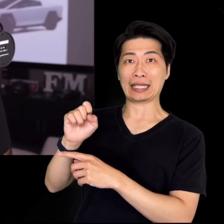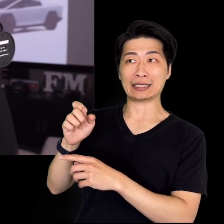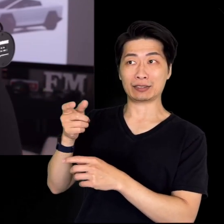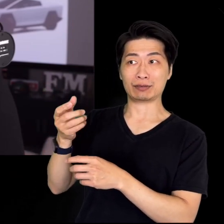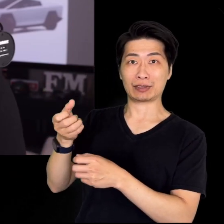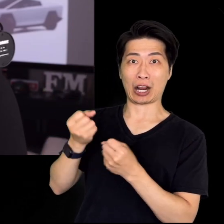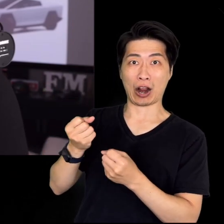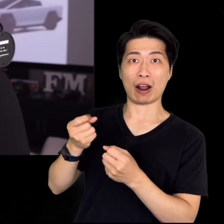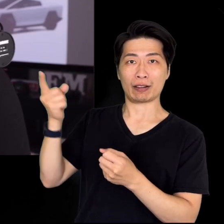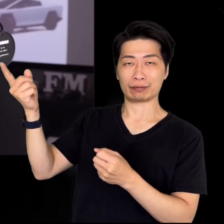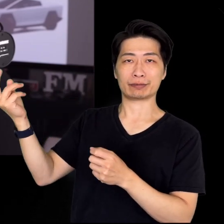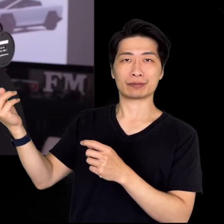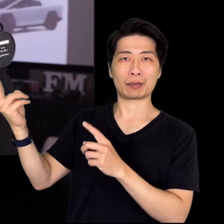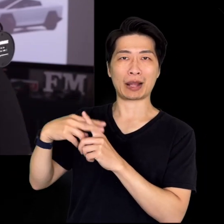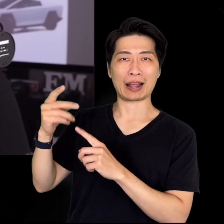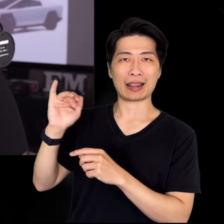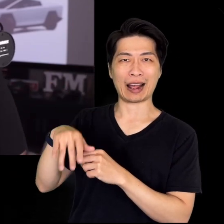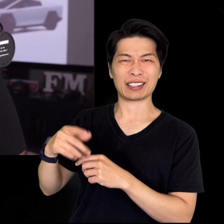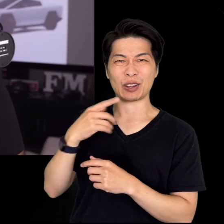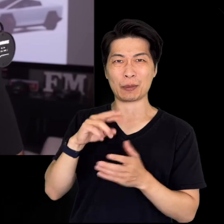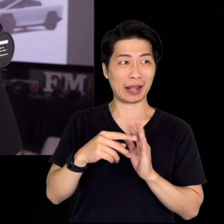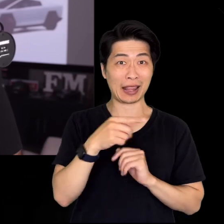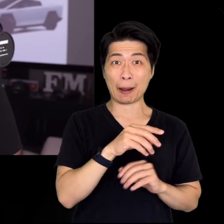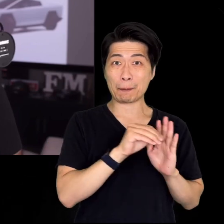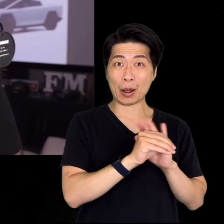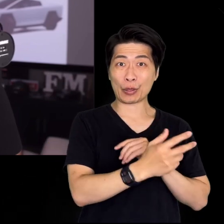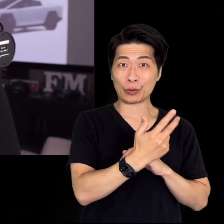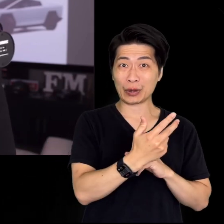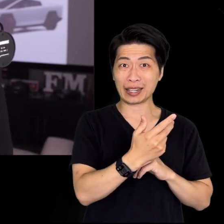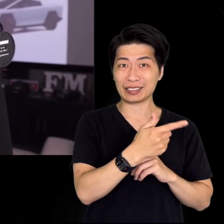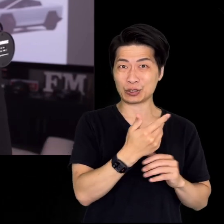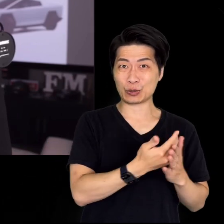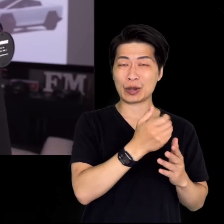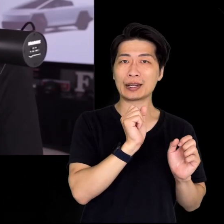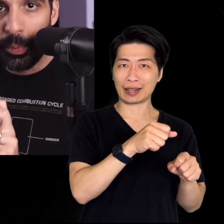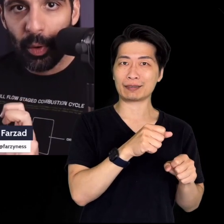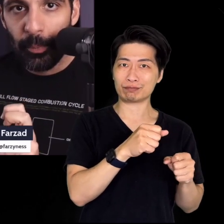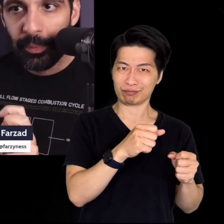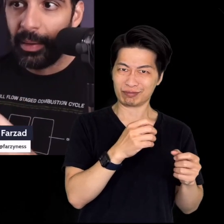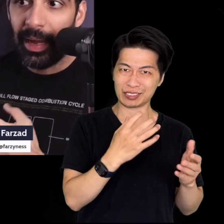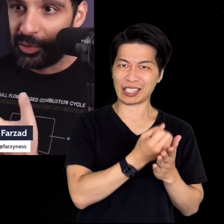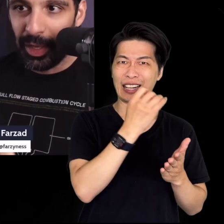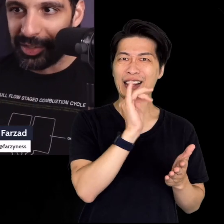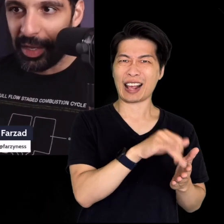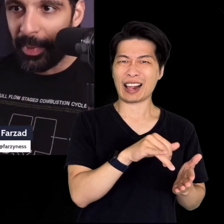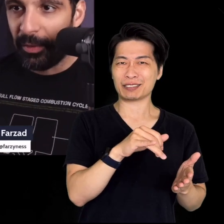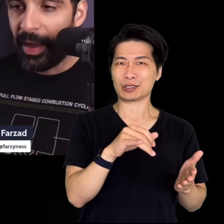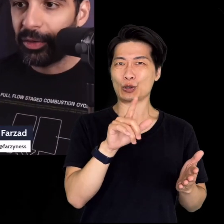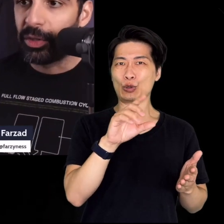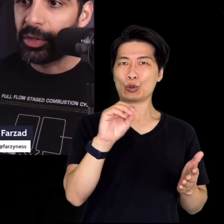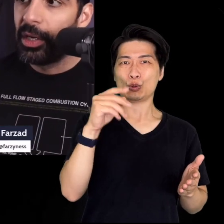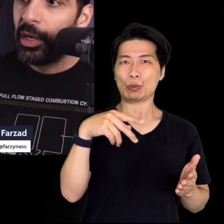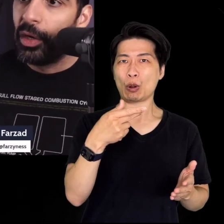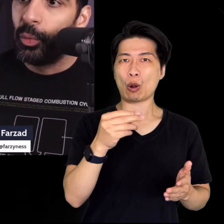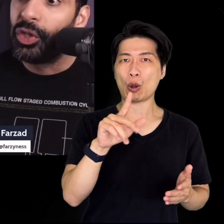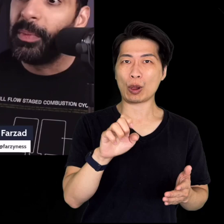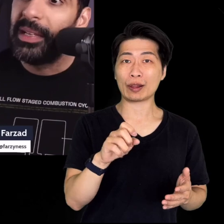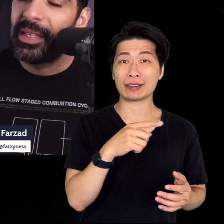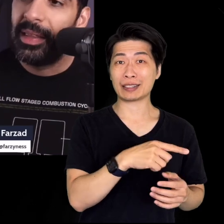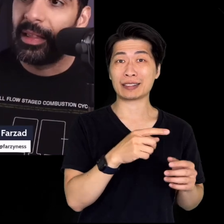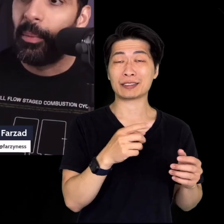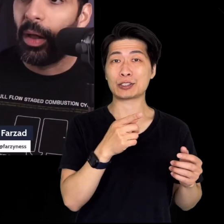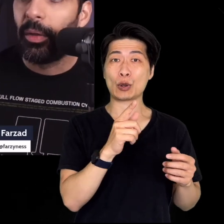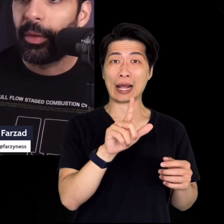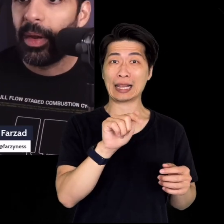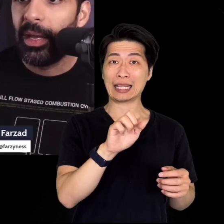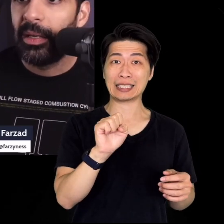from the manufacturer. And the Model 3 can take advantage of this quote-unquote loophole, and as well as other manufacturers, which means